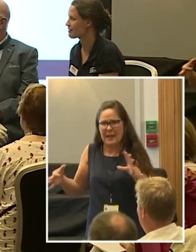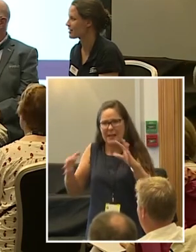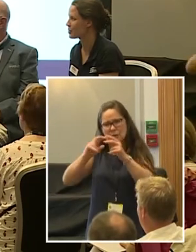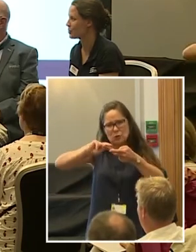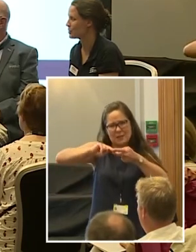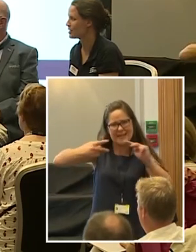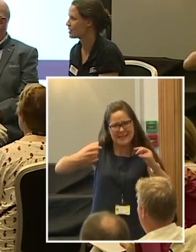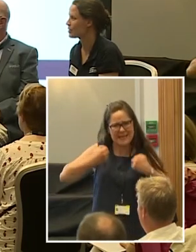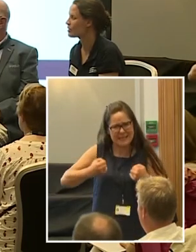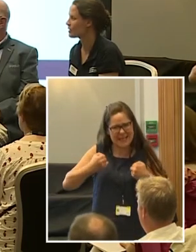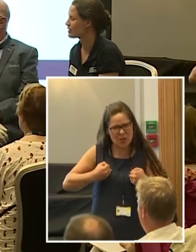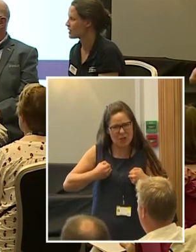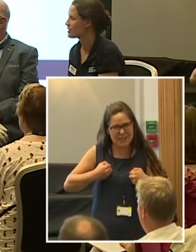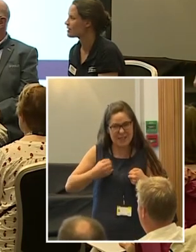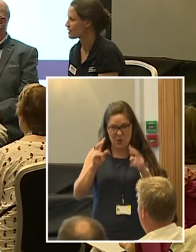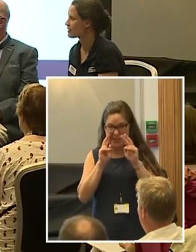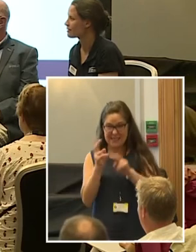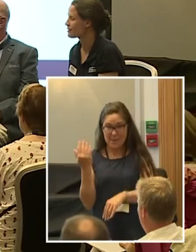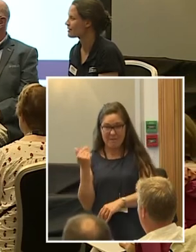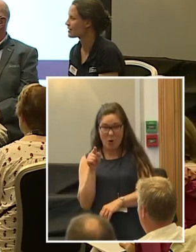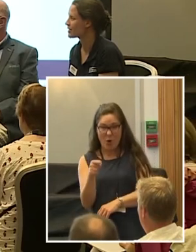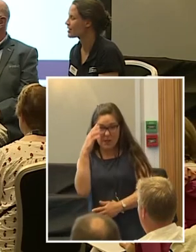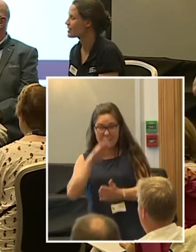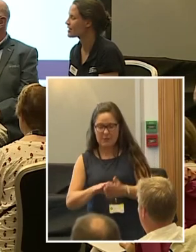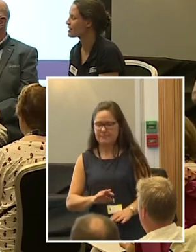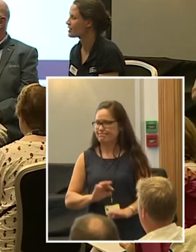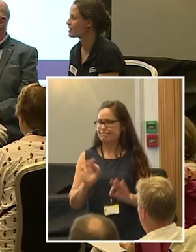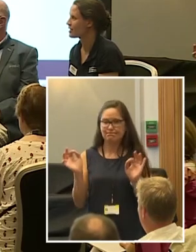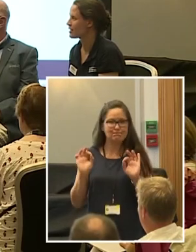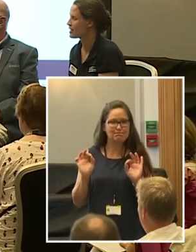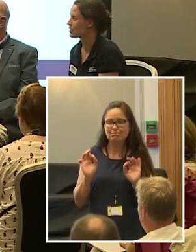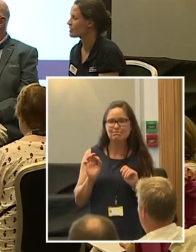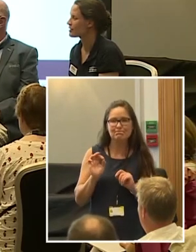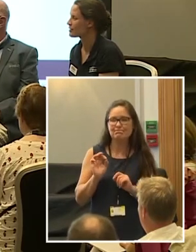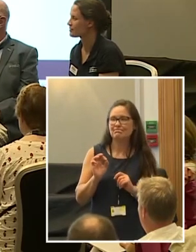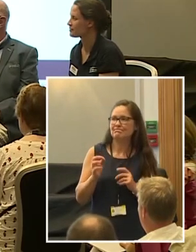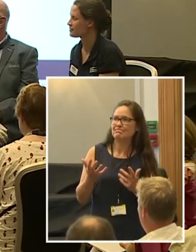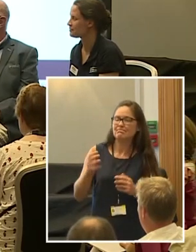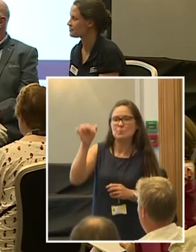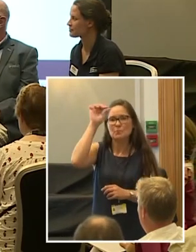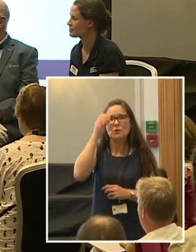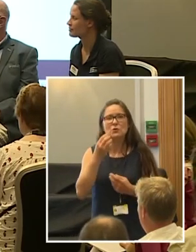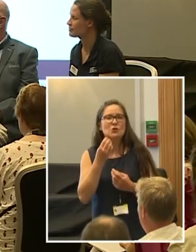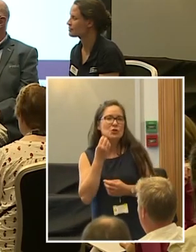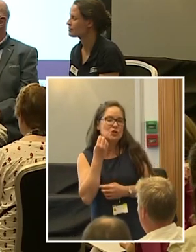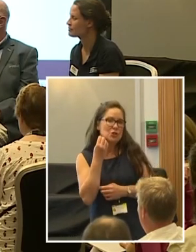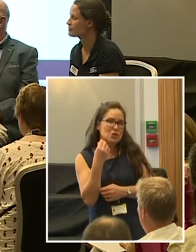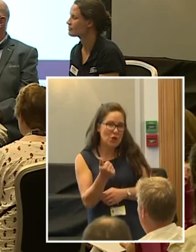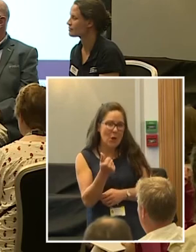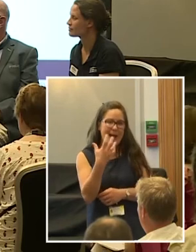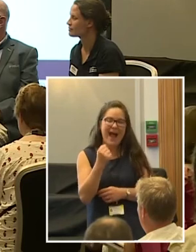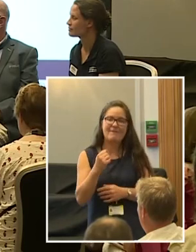conditions at all? Not like that. I mean, I know in some people with quite severe end-stage